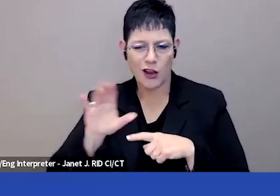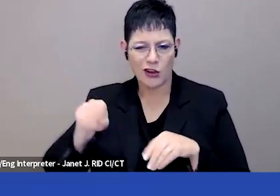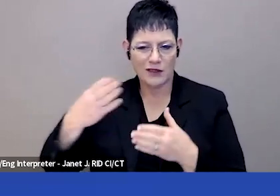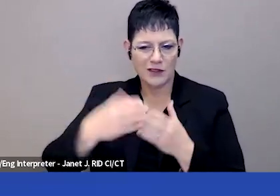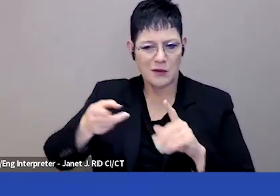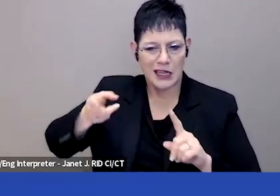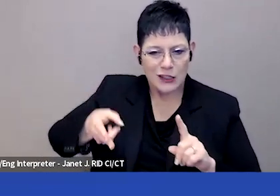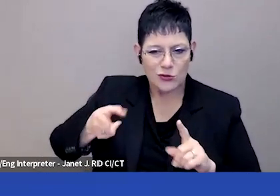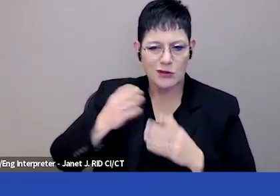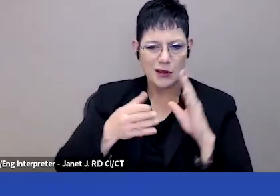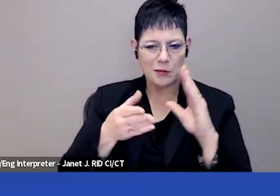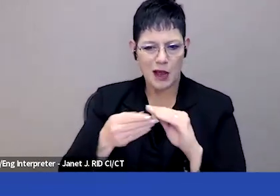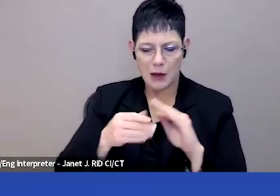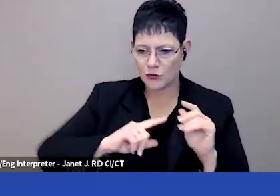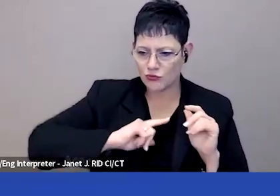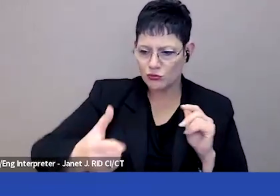comments for us. Keisha?